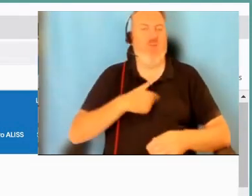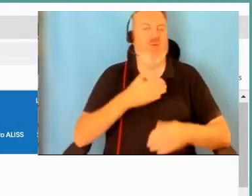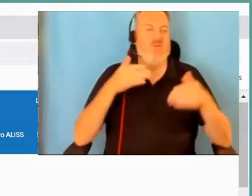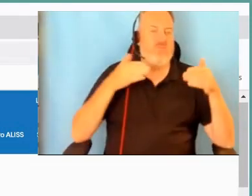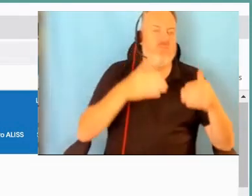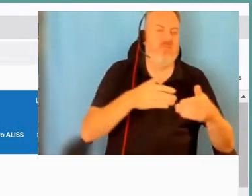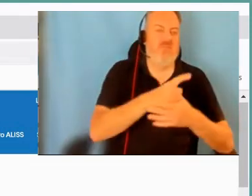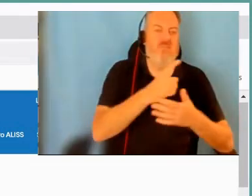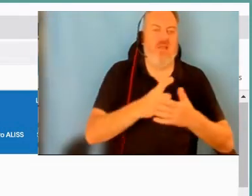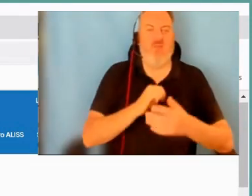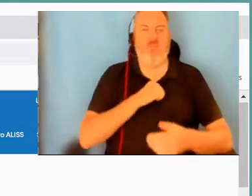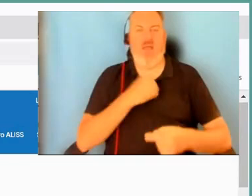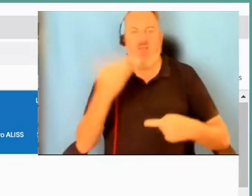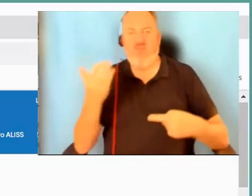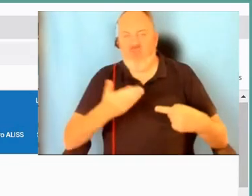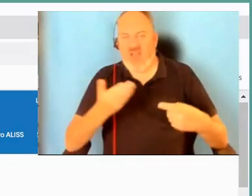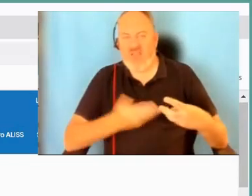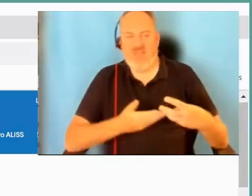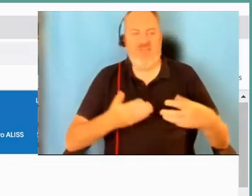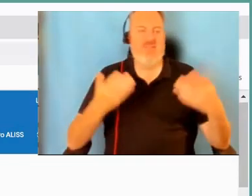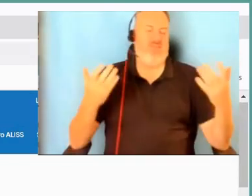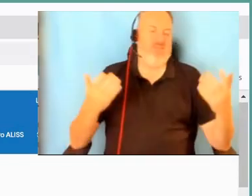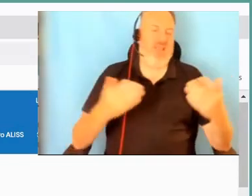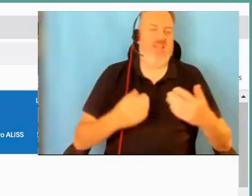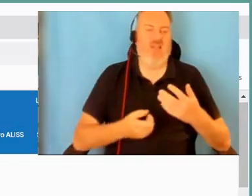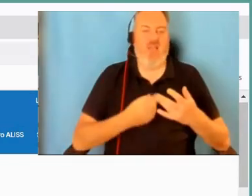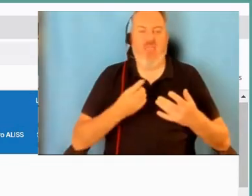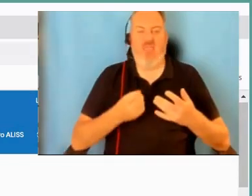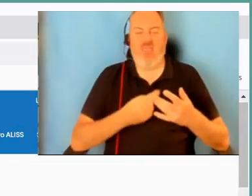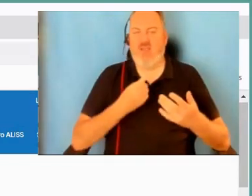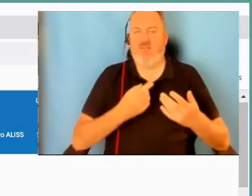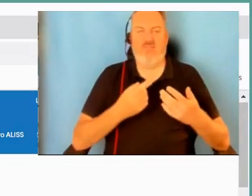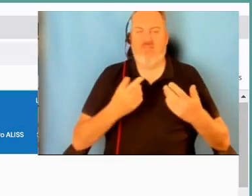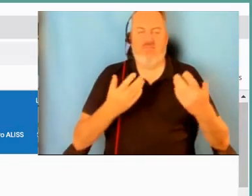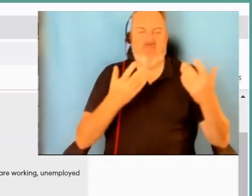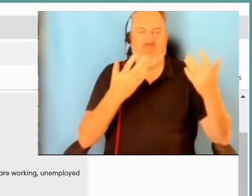and representation, and digital as well to narrow down your search results.